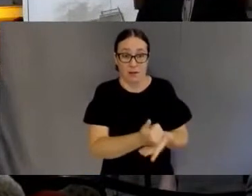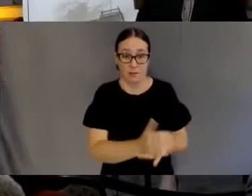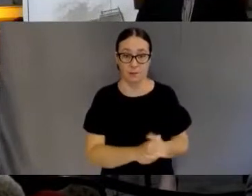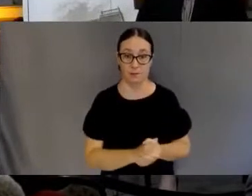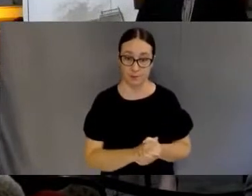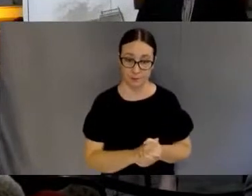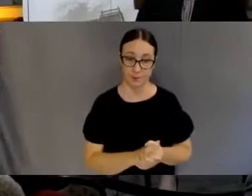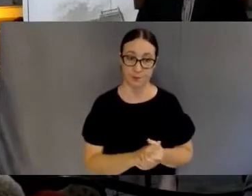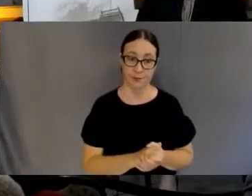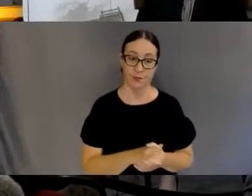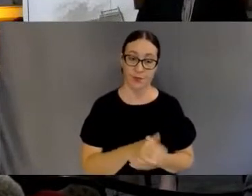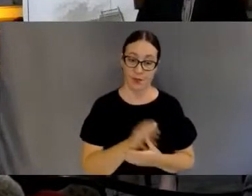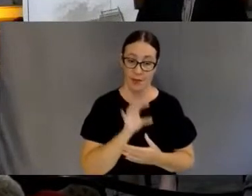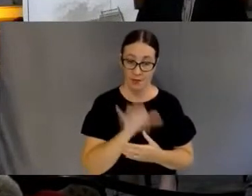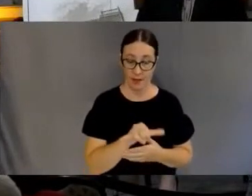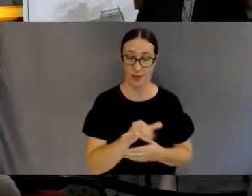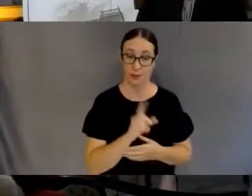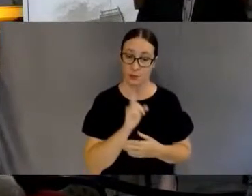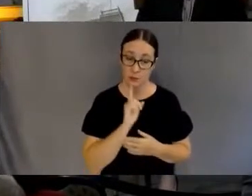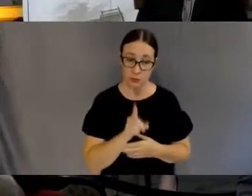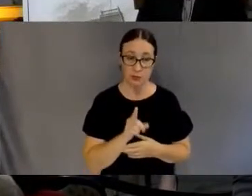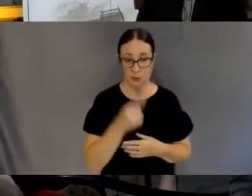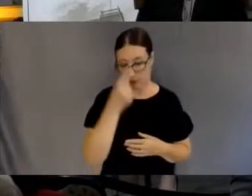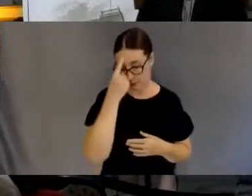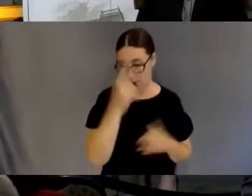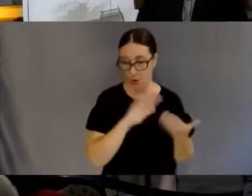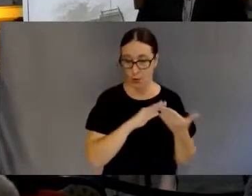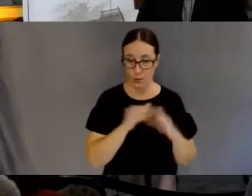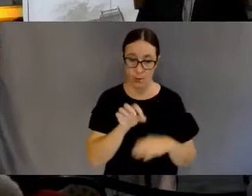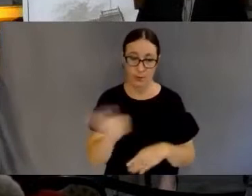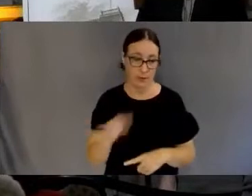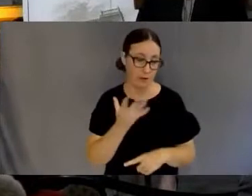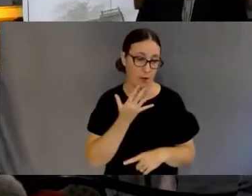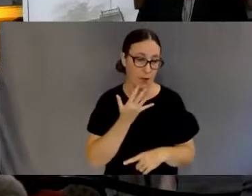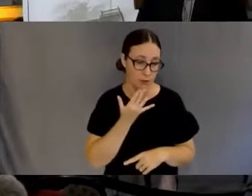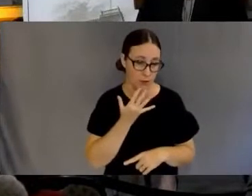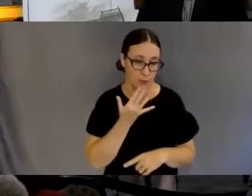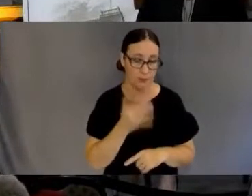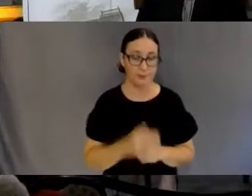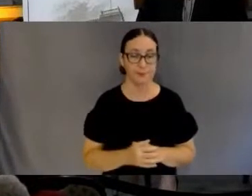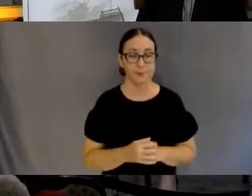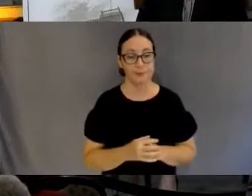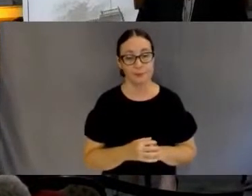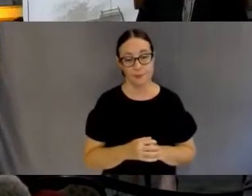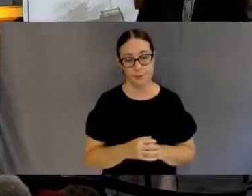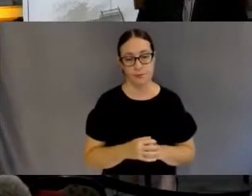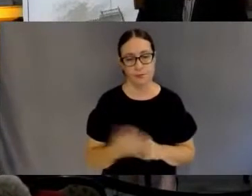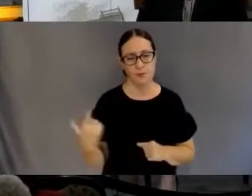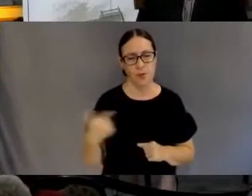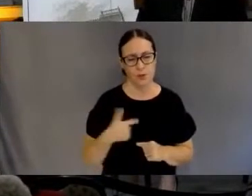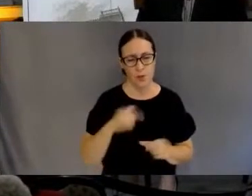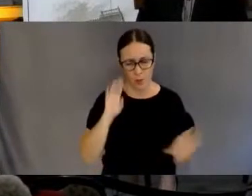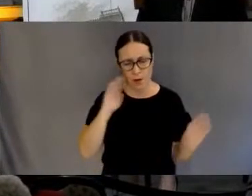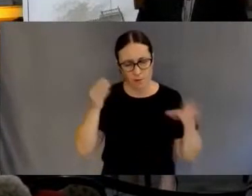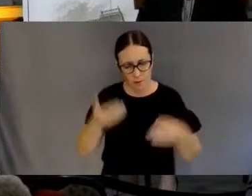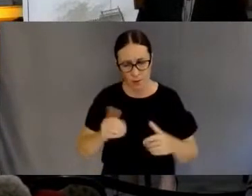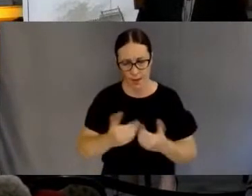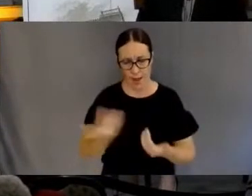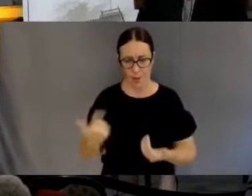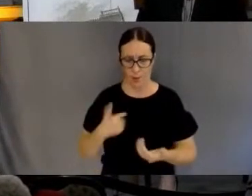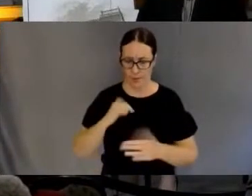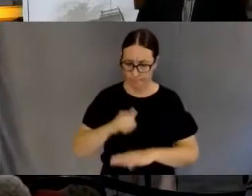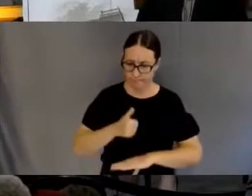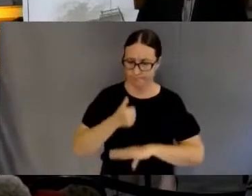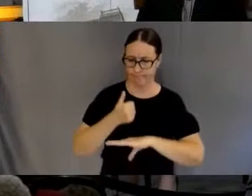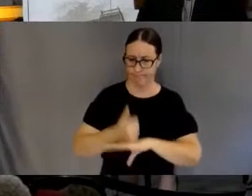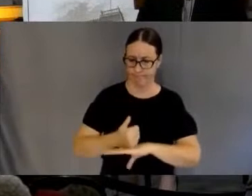that would be particularly true in communities of color. So we've focused in our implementation